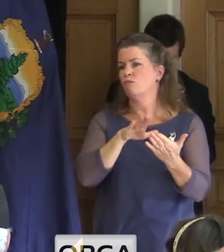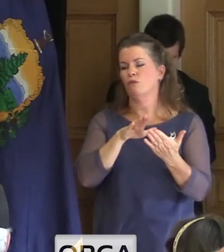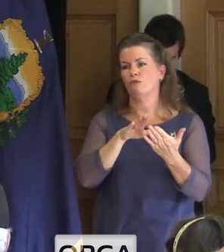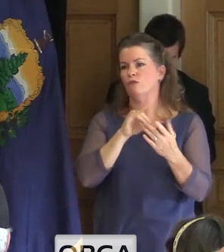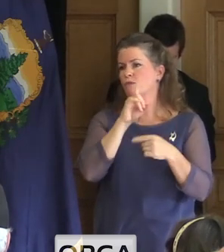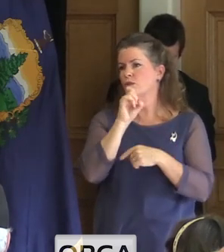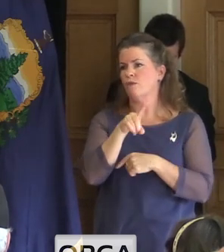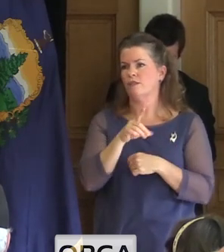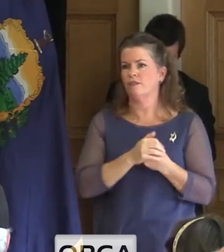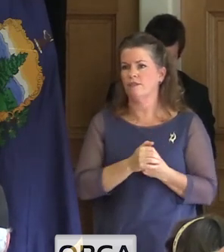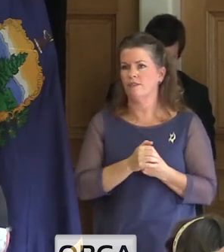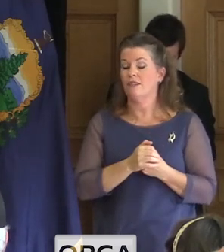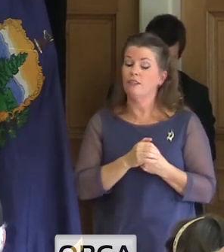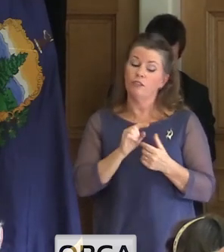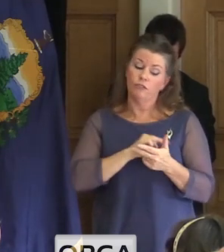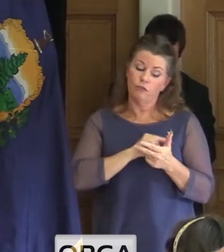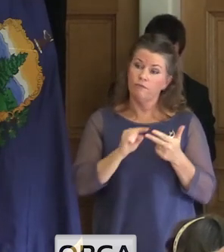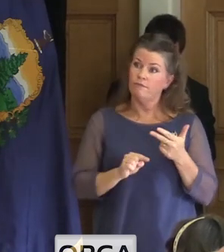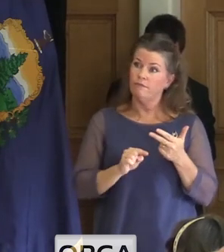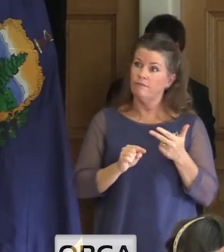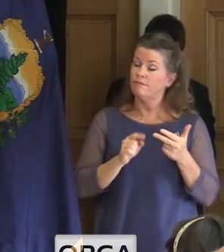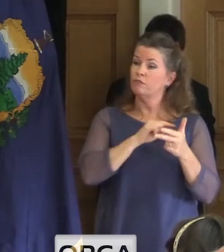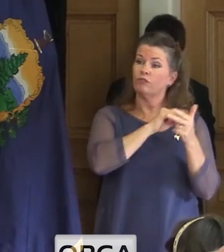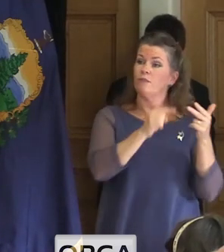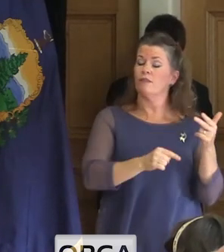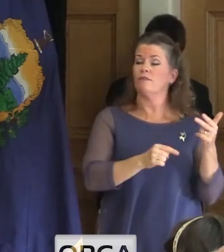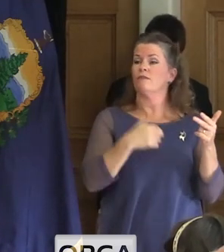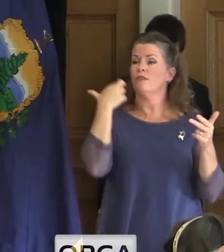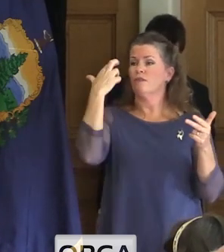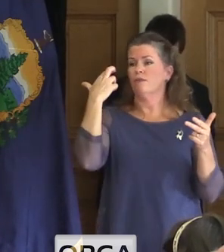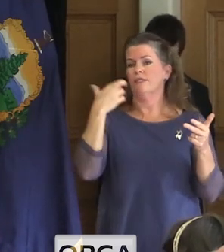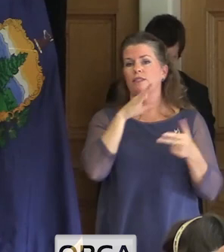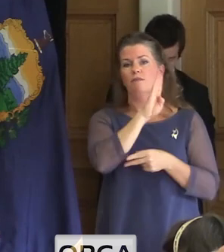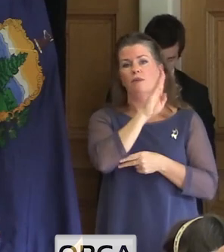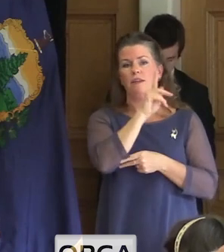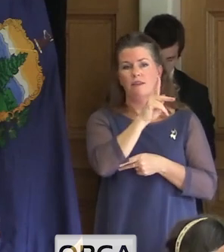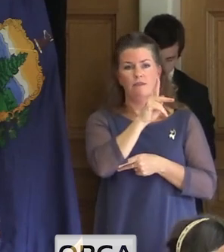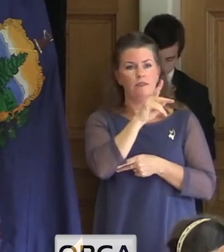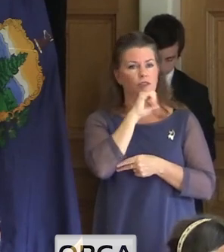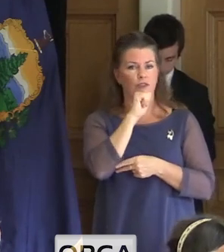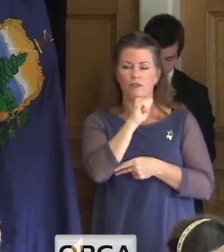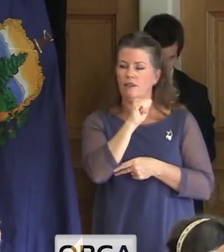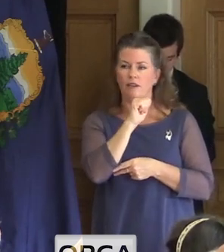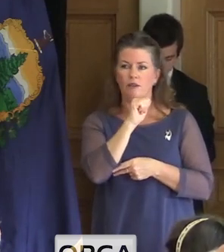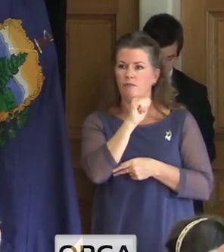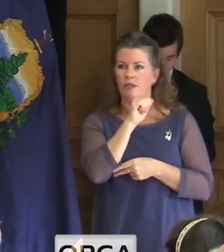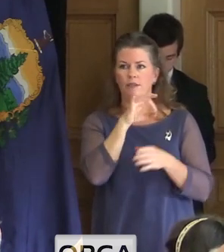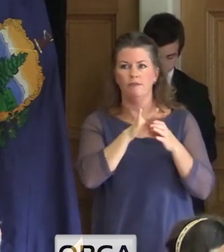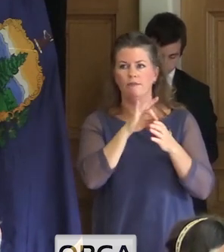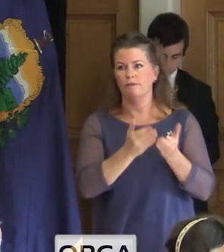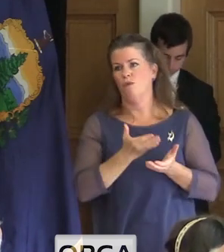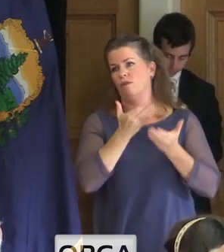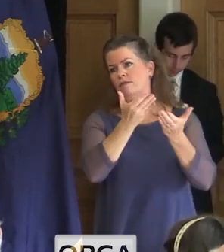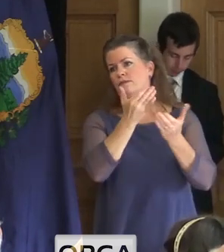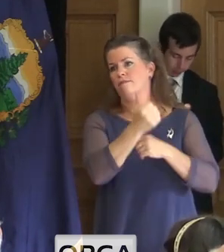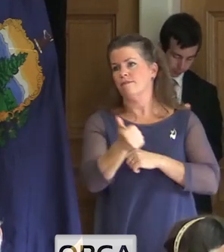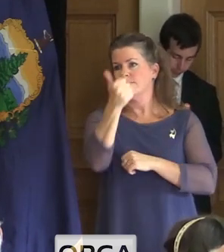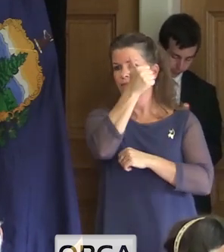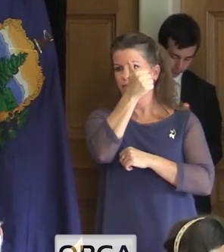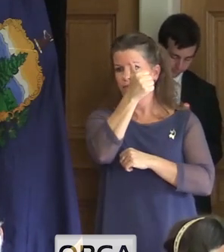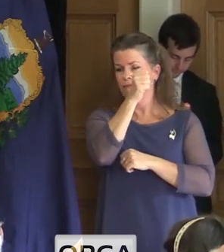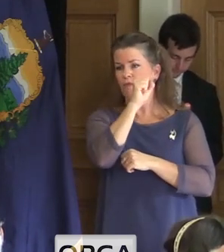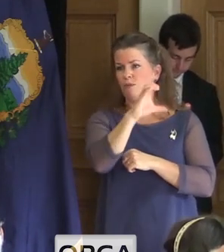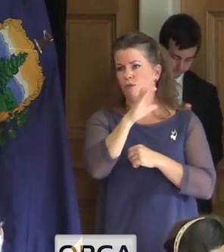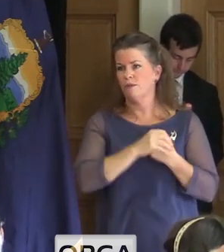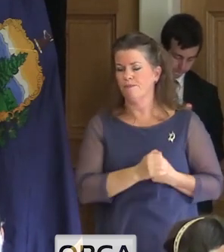reasons why, in my view, Kavanaugh should not be seated today. And that is the